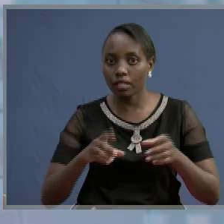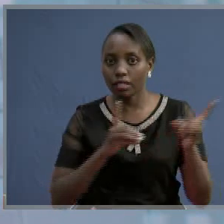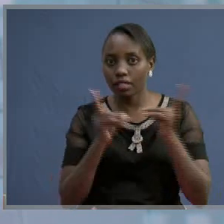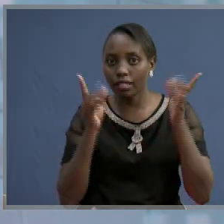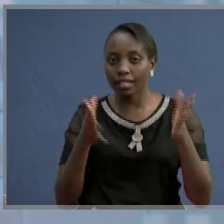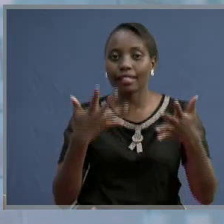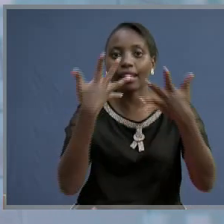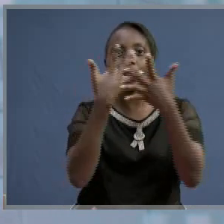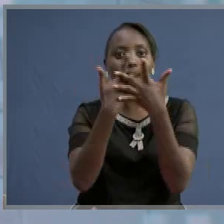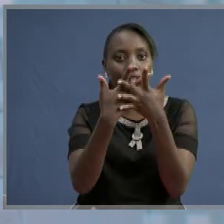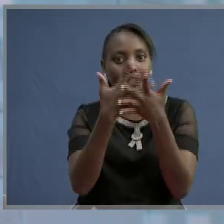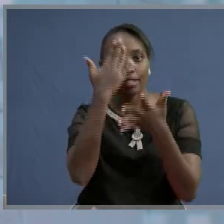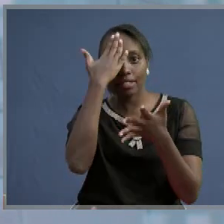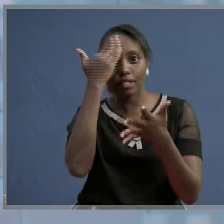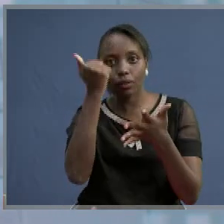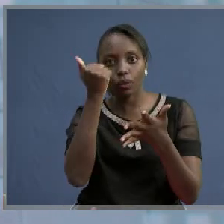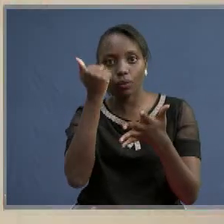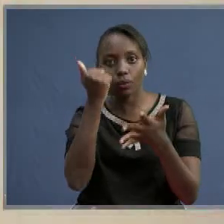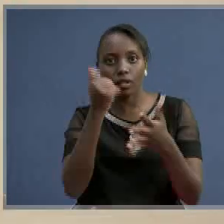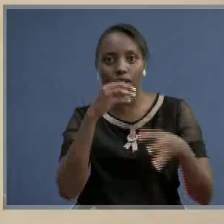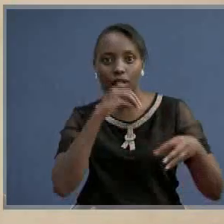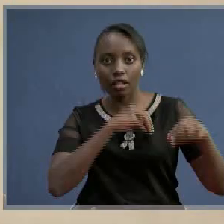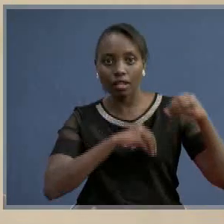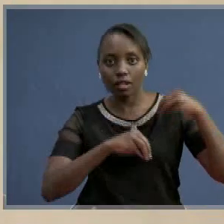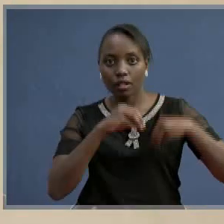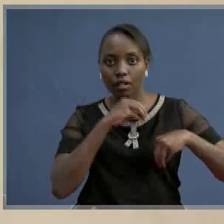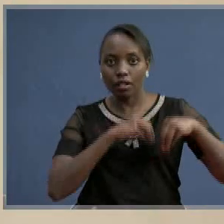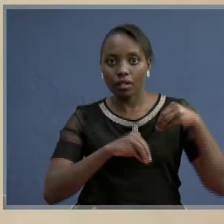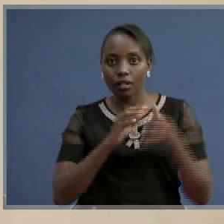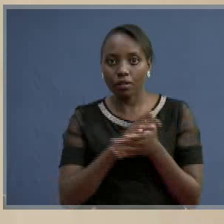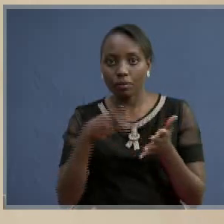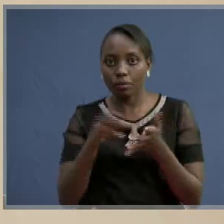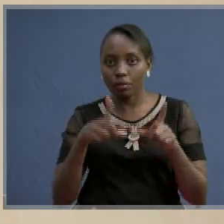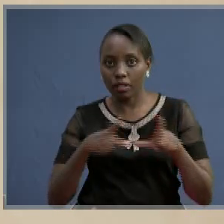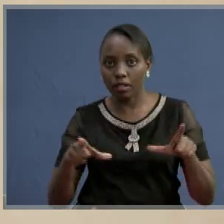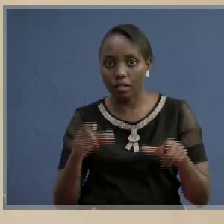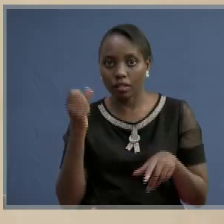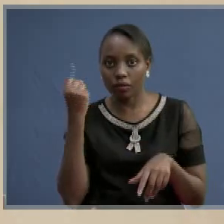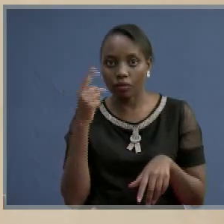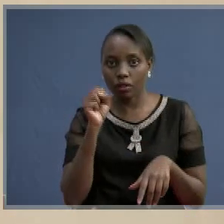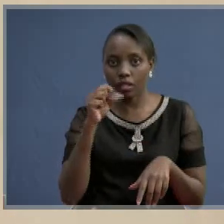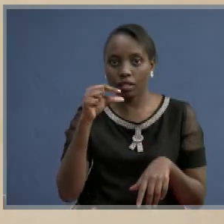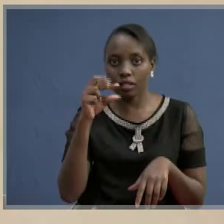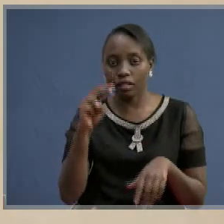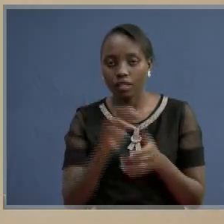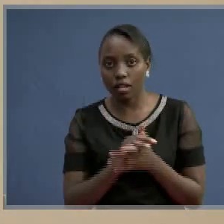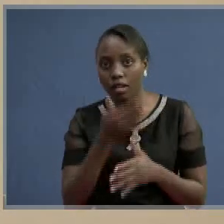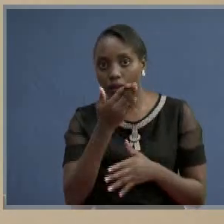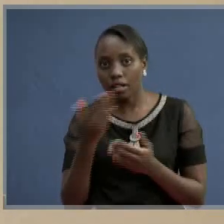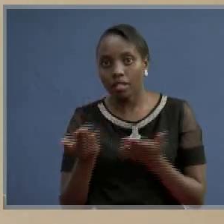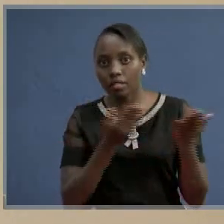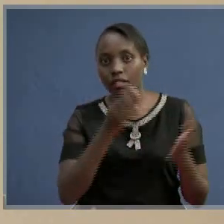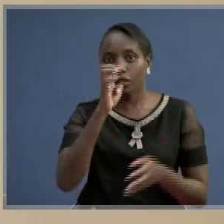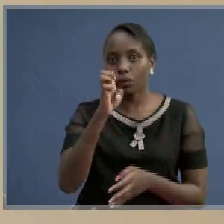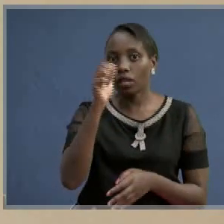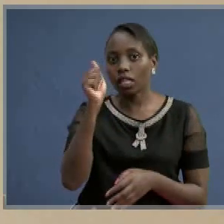been arrested over alleged purchase of dubious land for the Standard Gauge Railway. SWAZURI was taken to the Ethics and